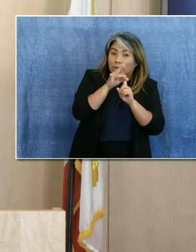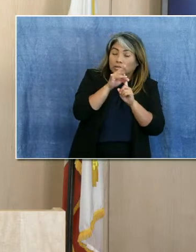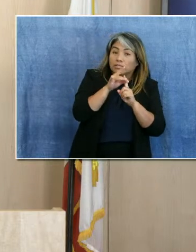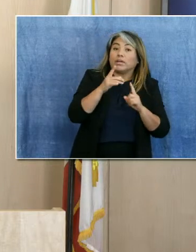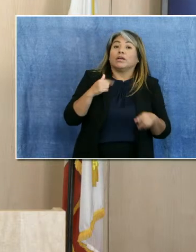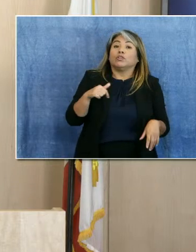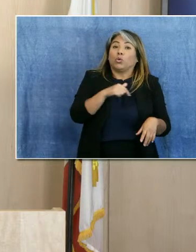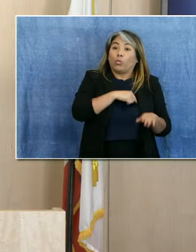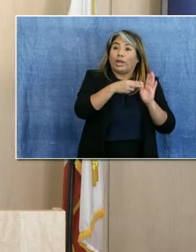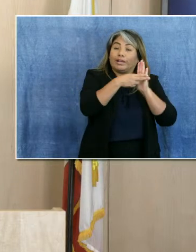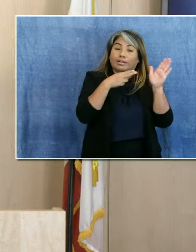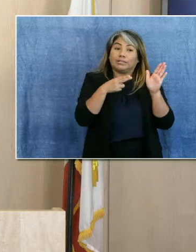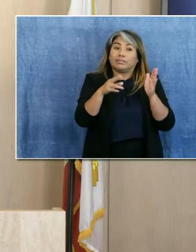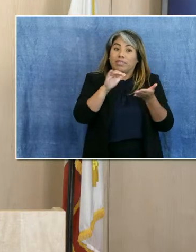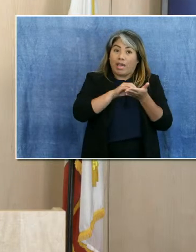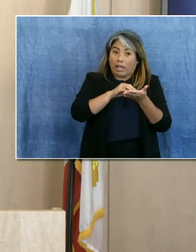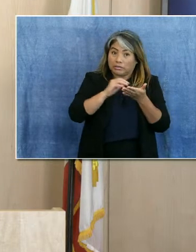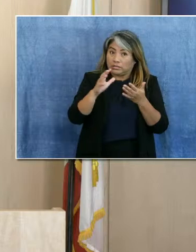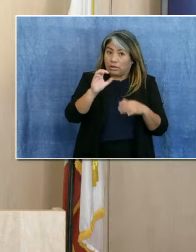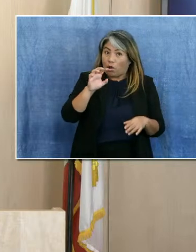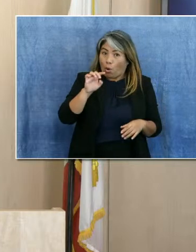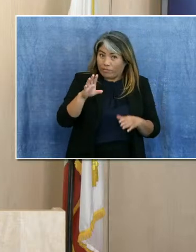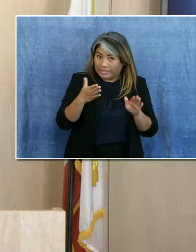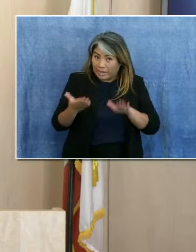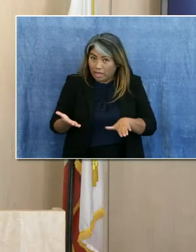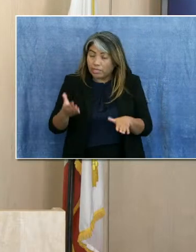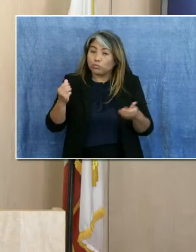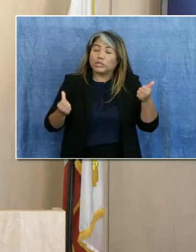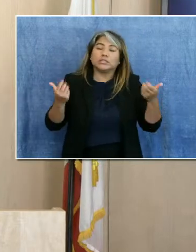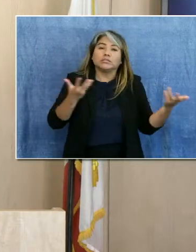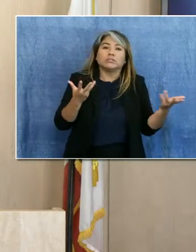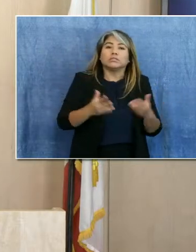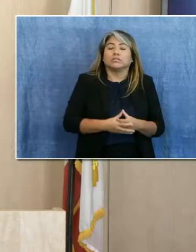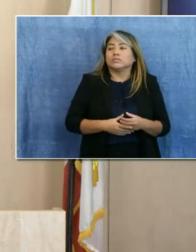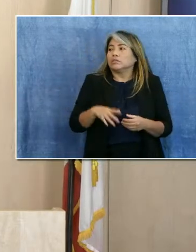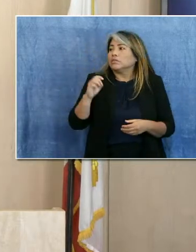COVID death? Okay, Dr. Wooten's going to respond.